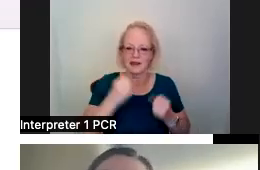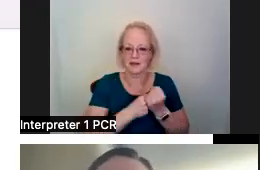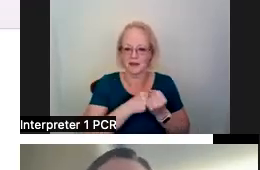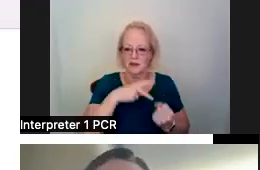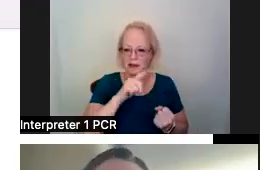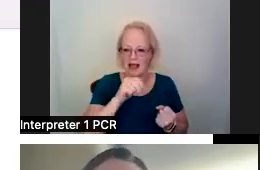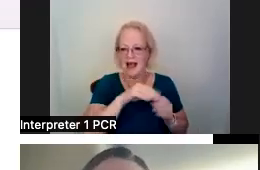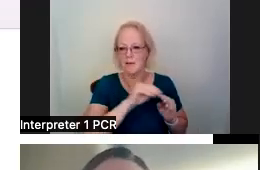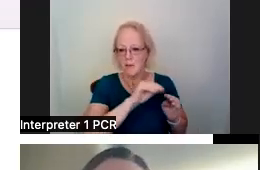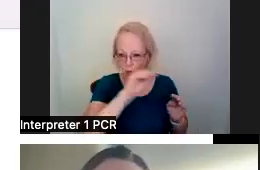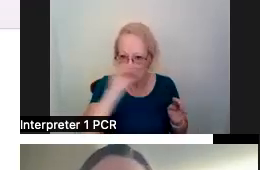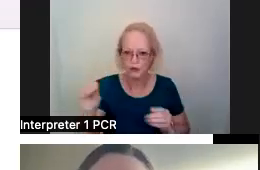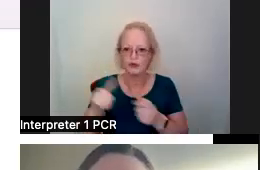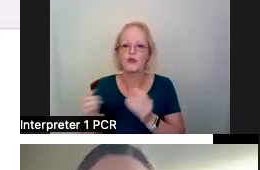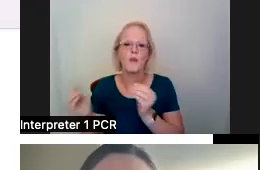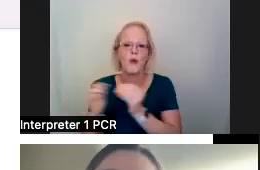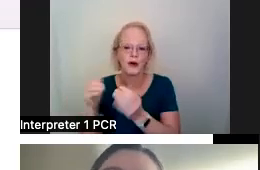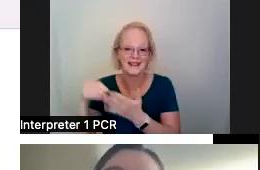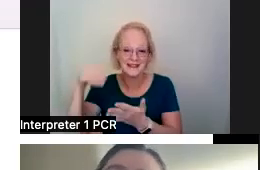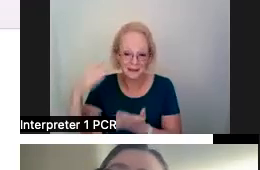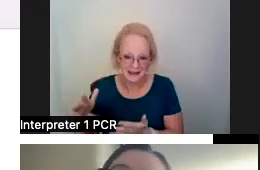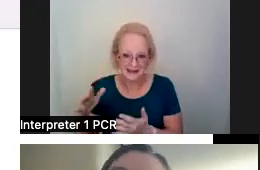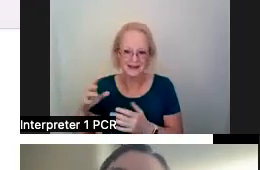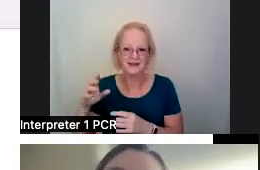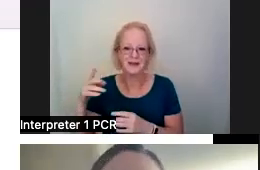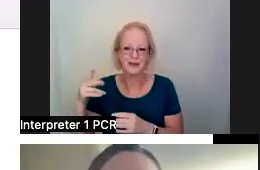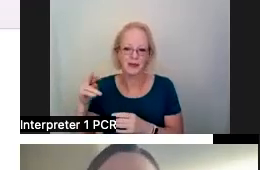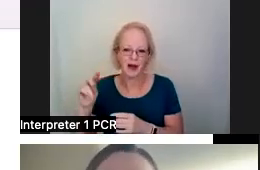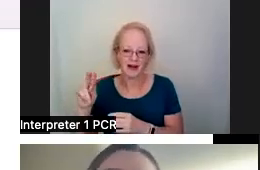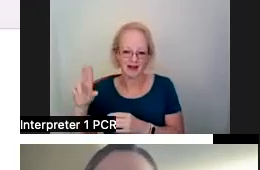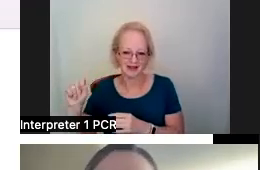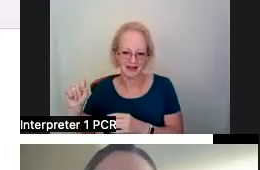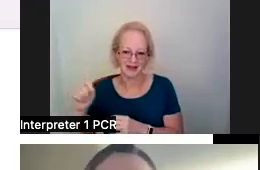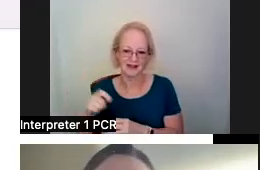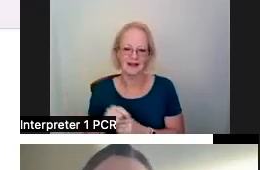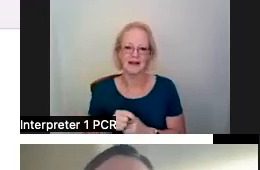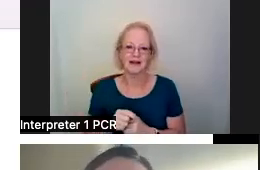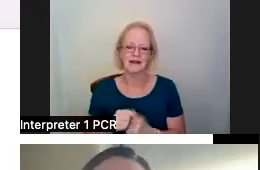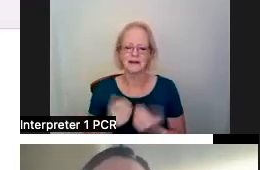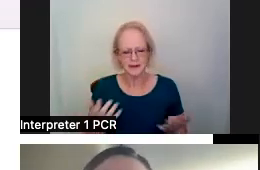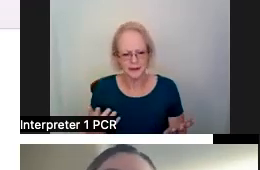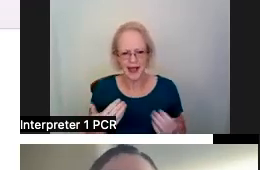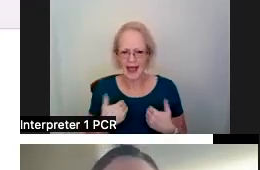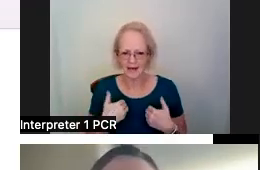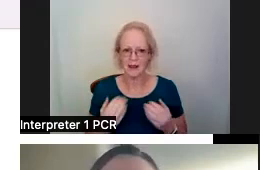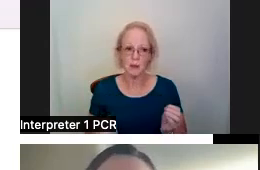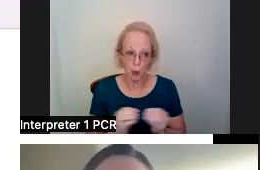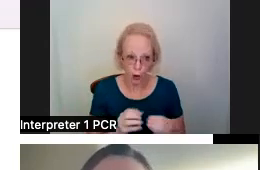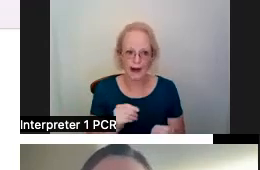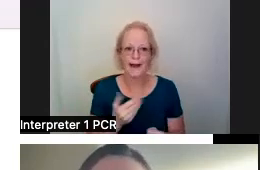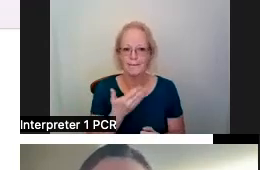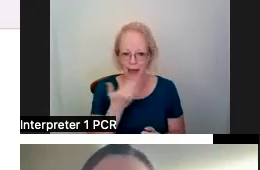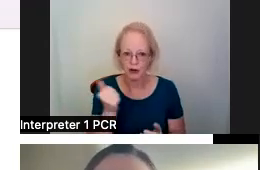a more expensive retail product. So having more and better solutions available in the